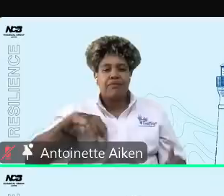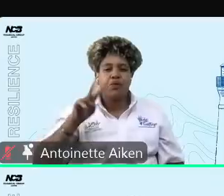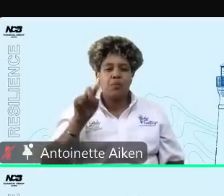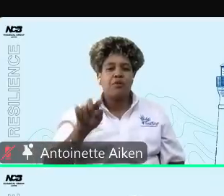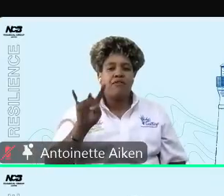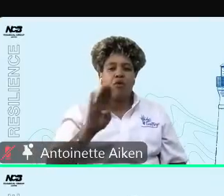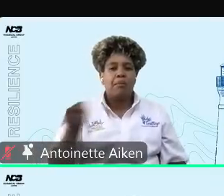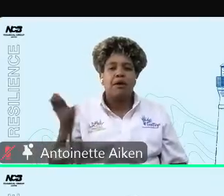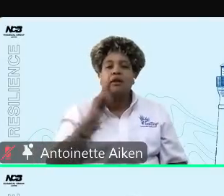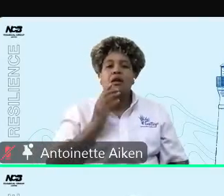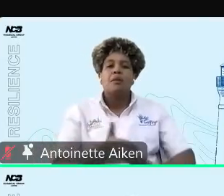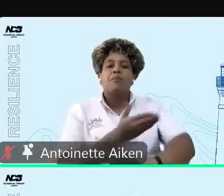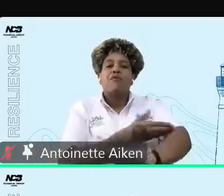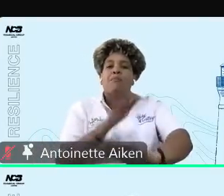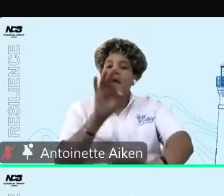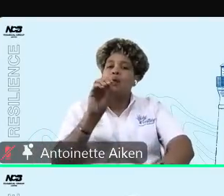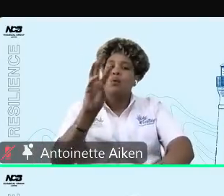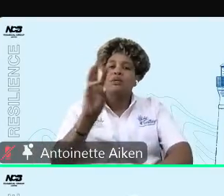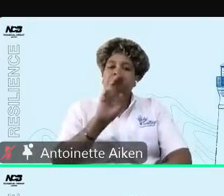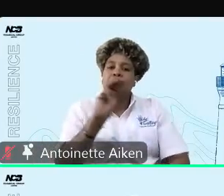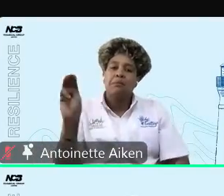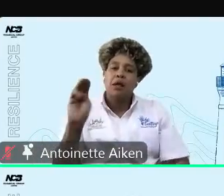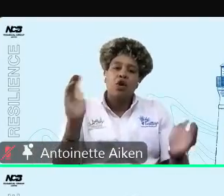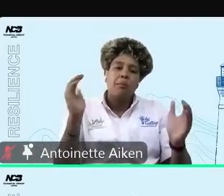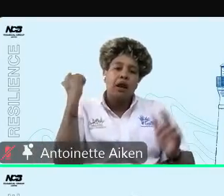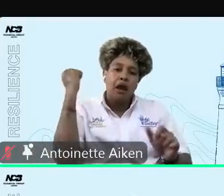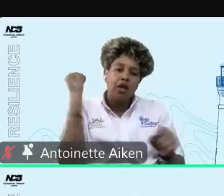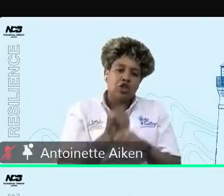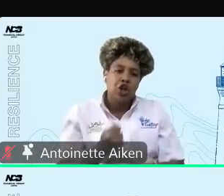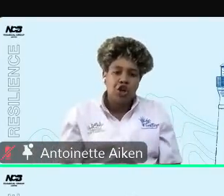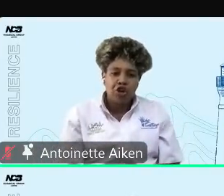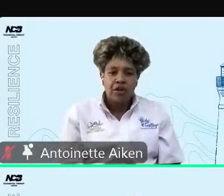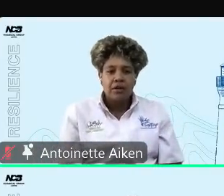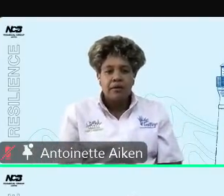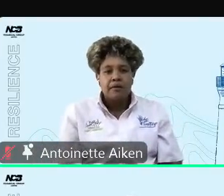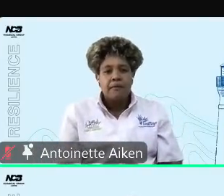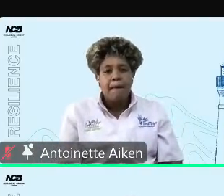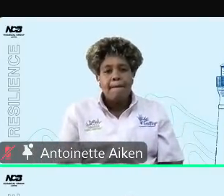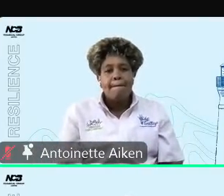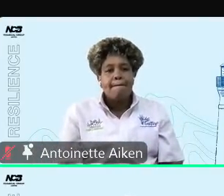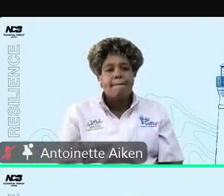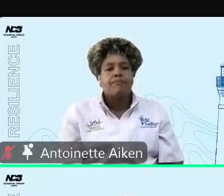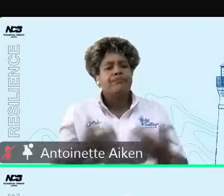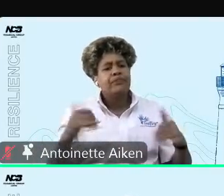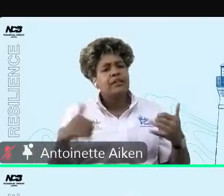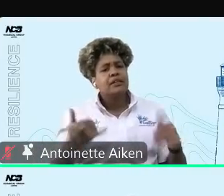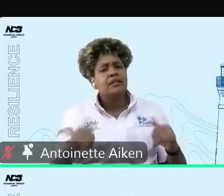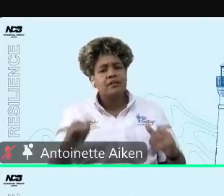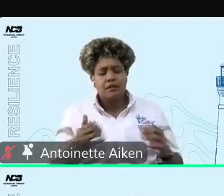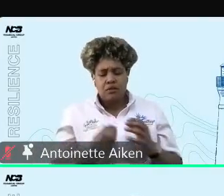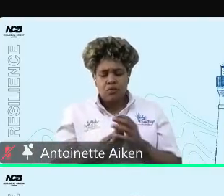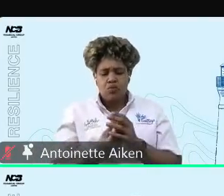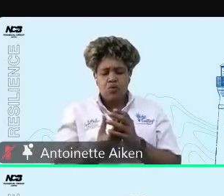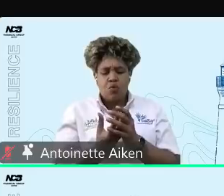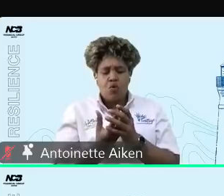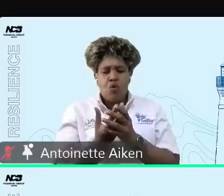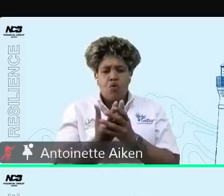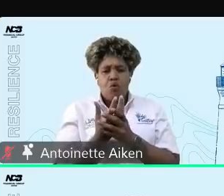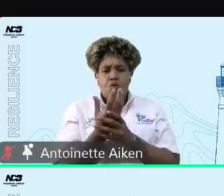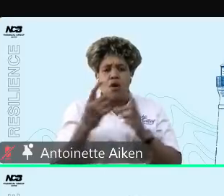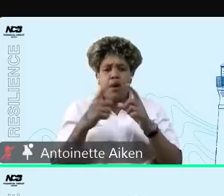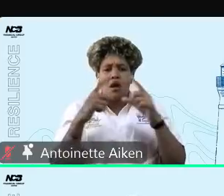by 906 million relative to the prior year. There continues to be steady growth in our card